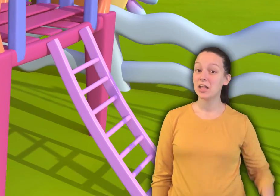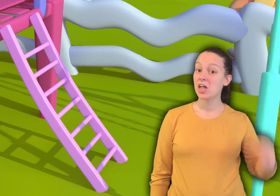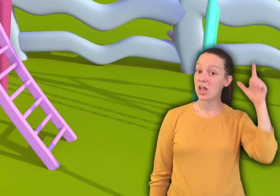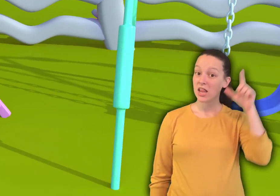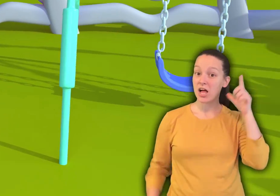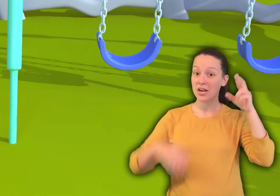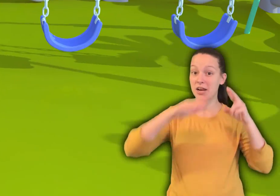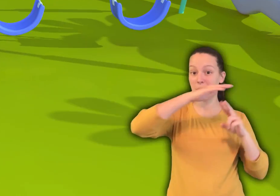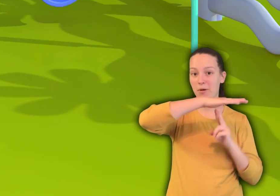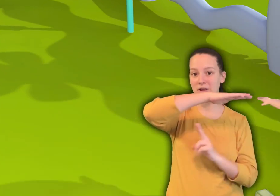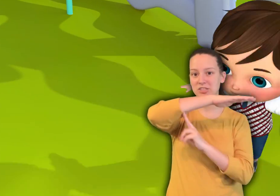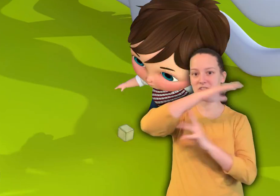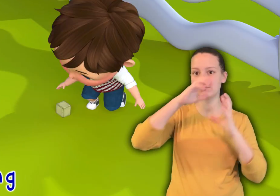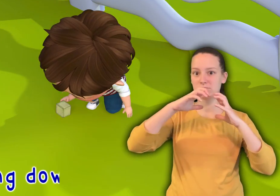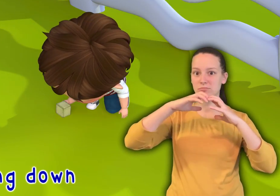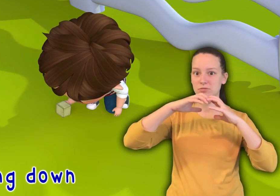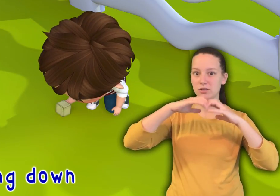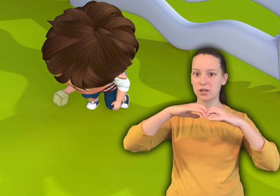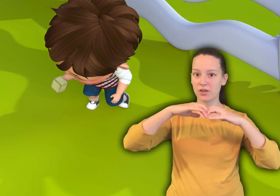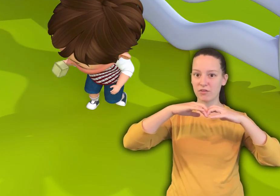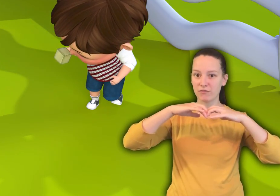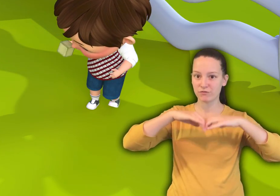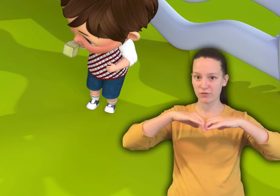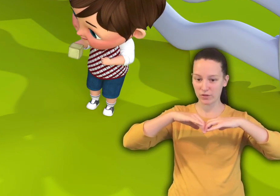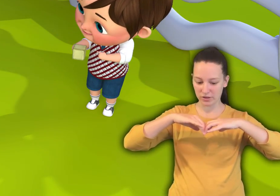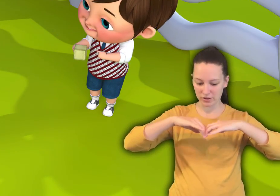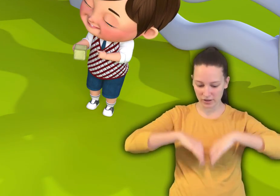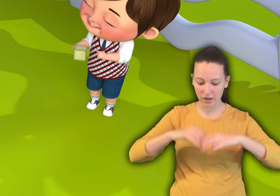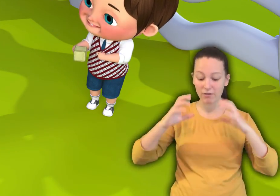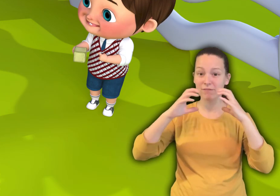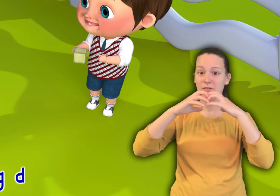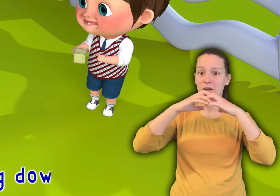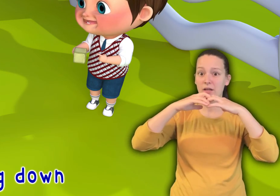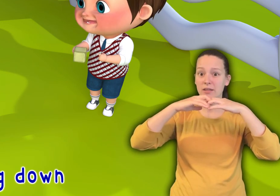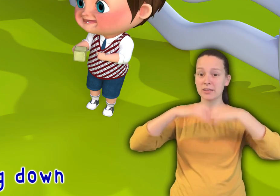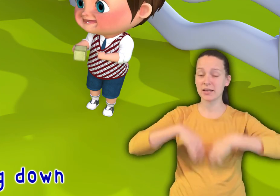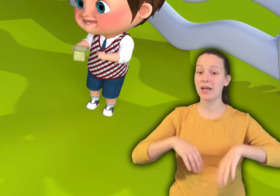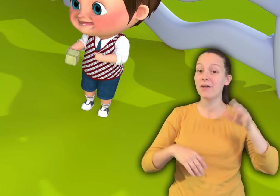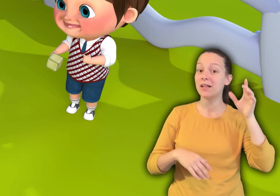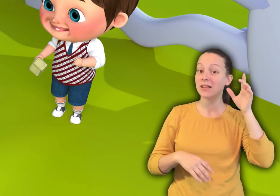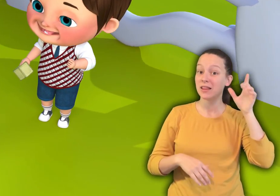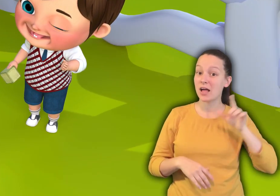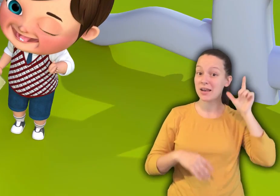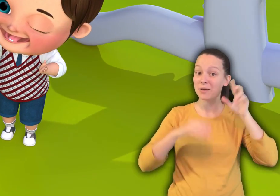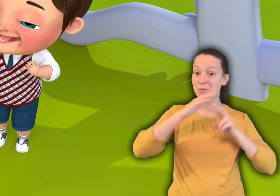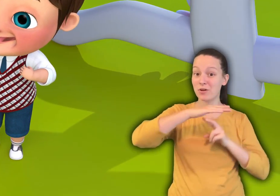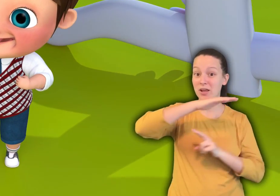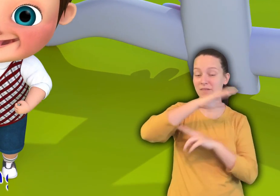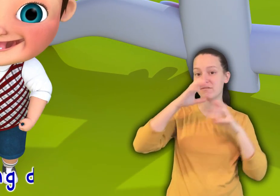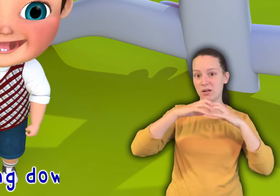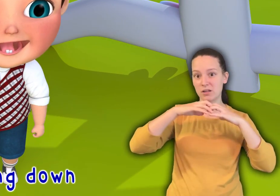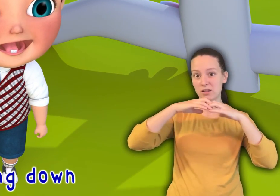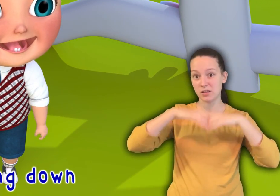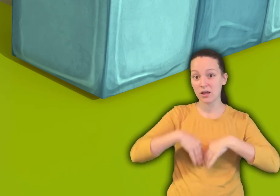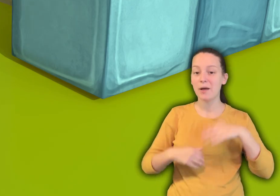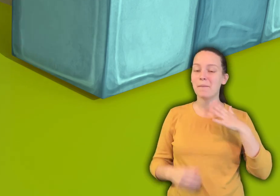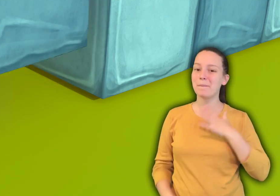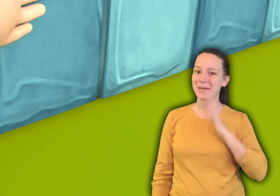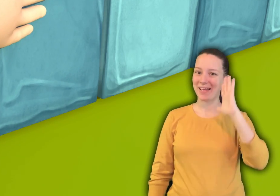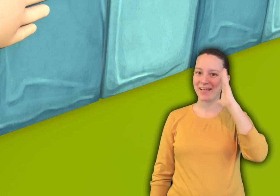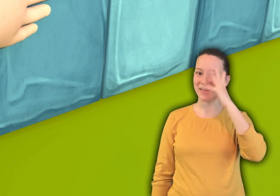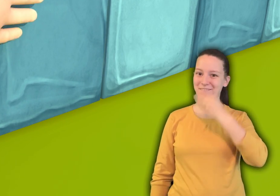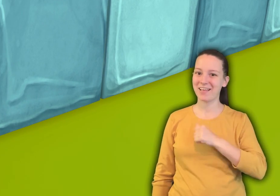down London bridges falling down falling down falling down London bridges falling